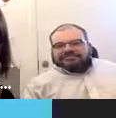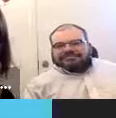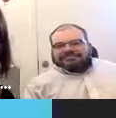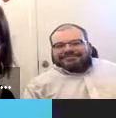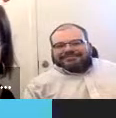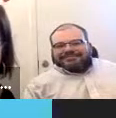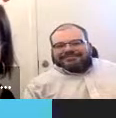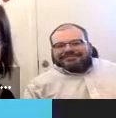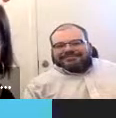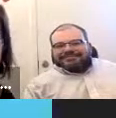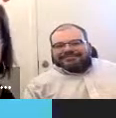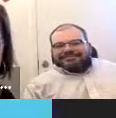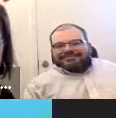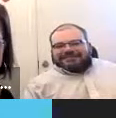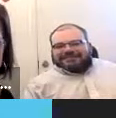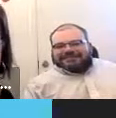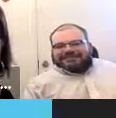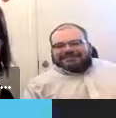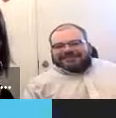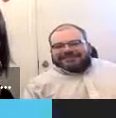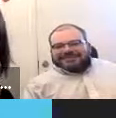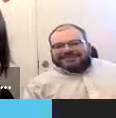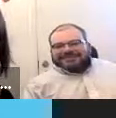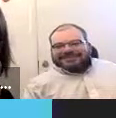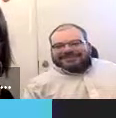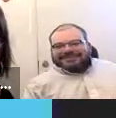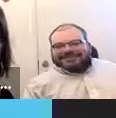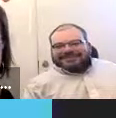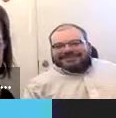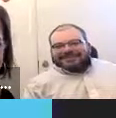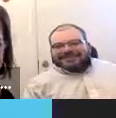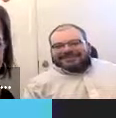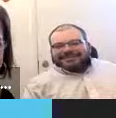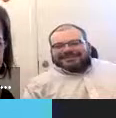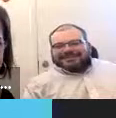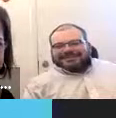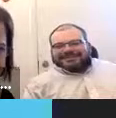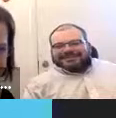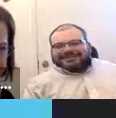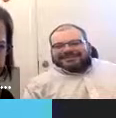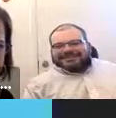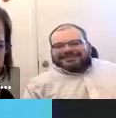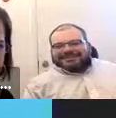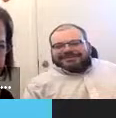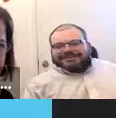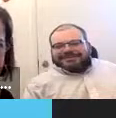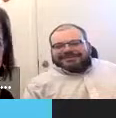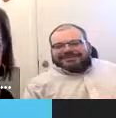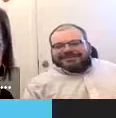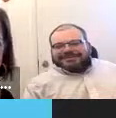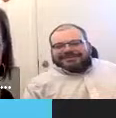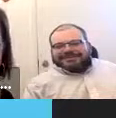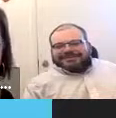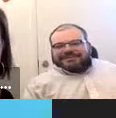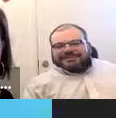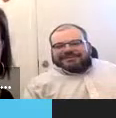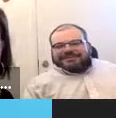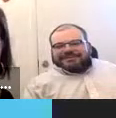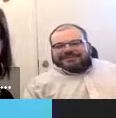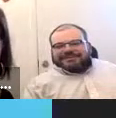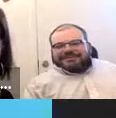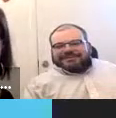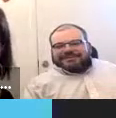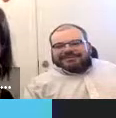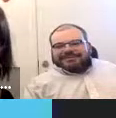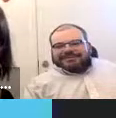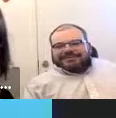says, mommy is a gentle flower, which I particularly love. But that understanding that